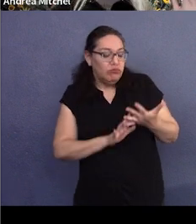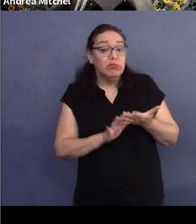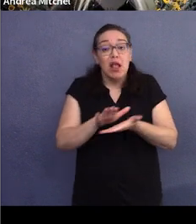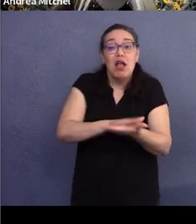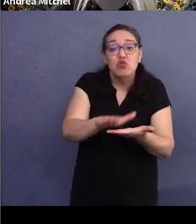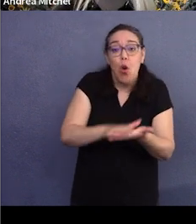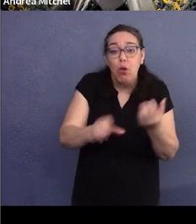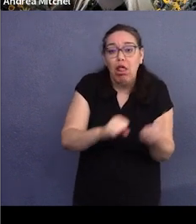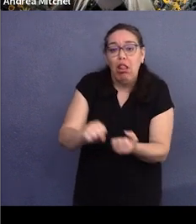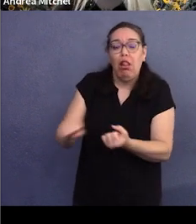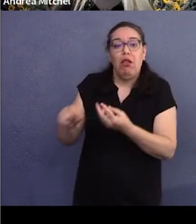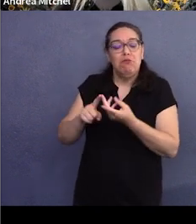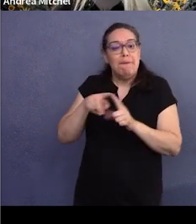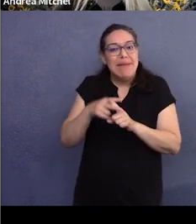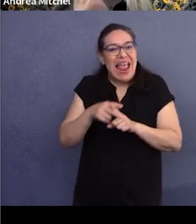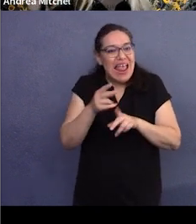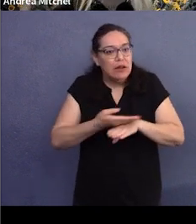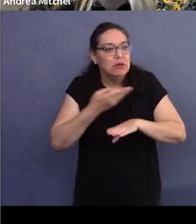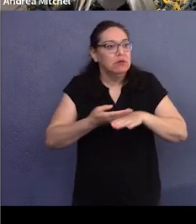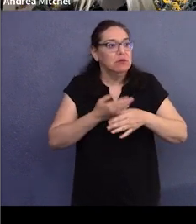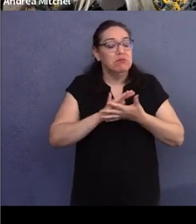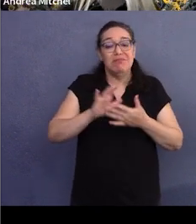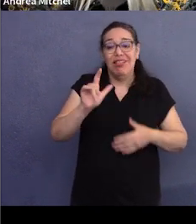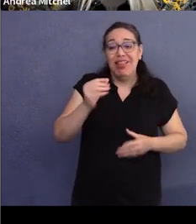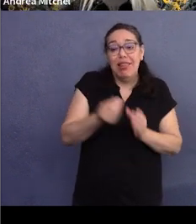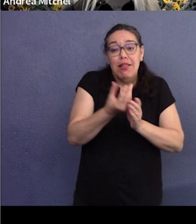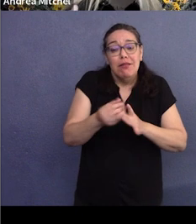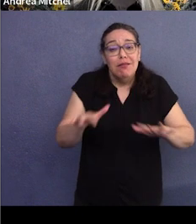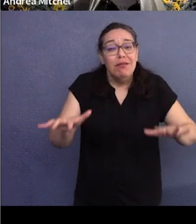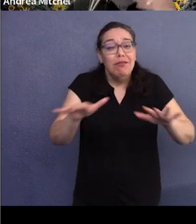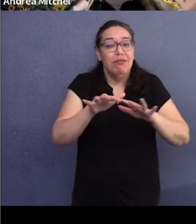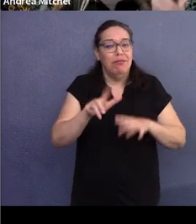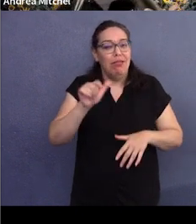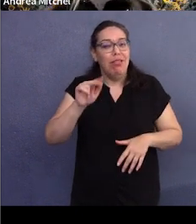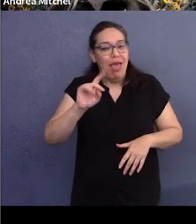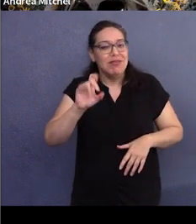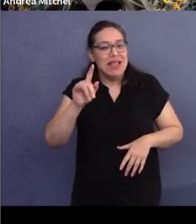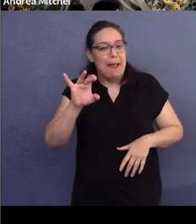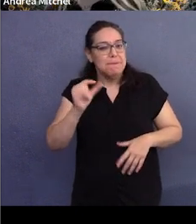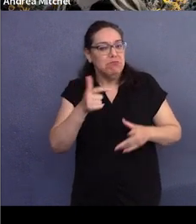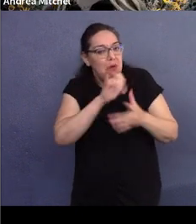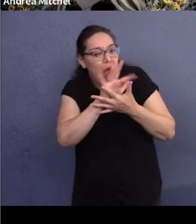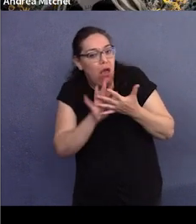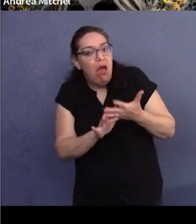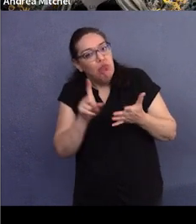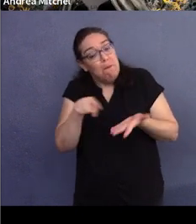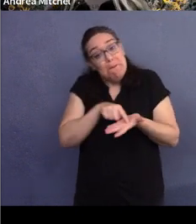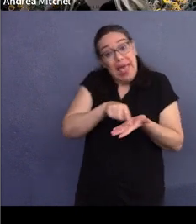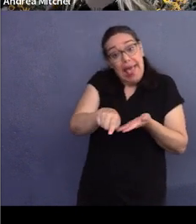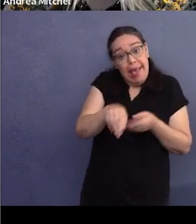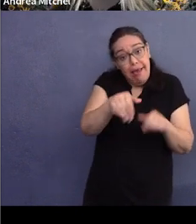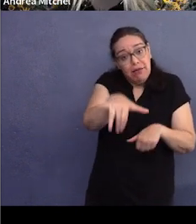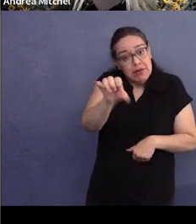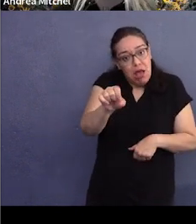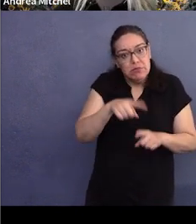custodial, maintenance, those types of things, landscaping. So it's all those things that you need to pay for, but you're not going